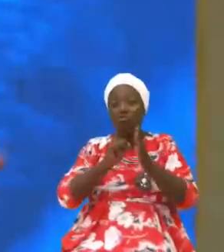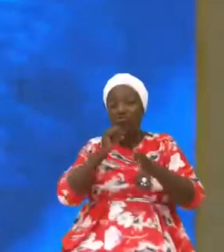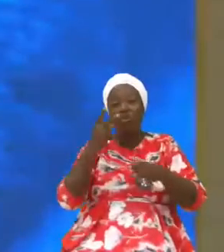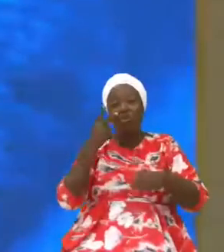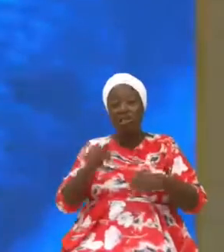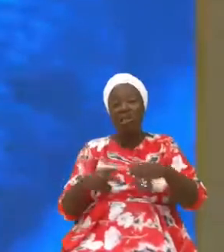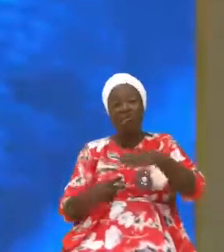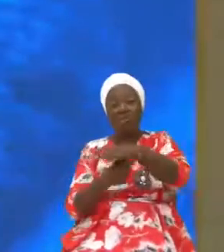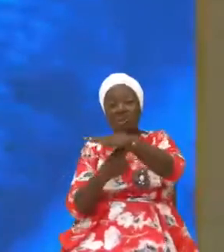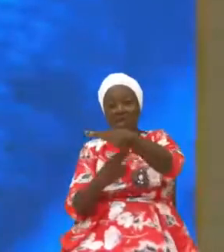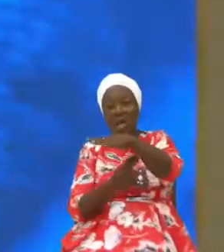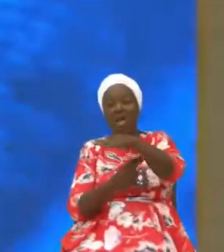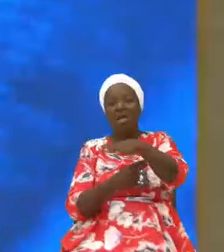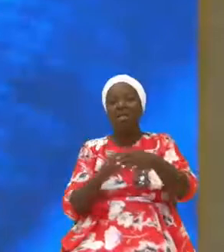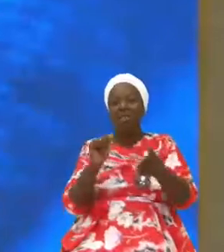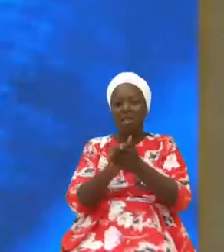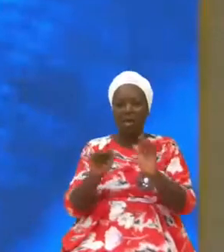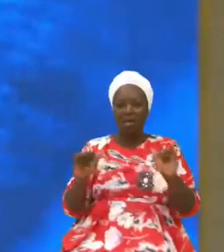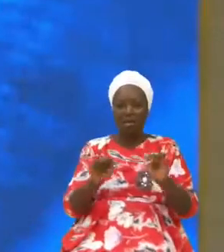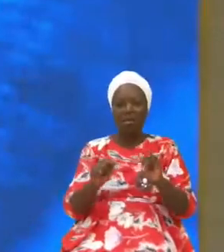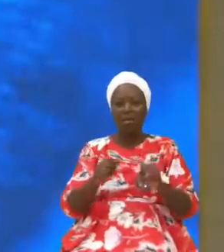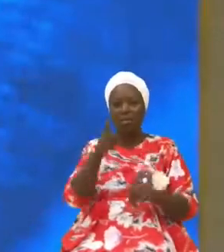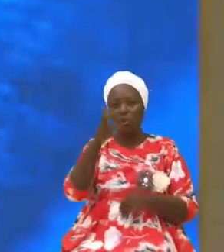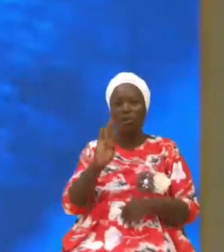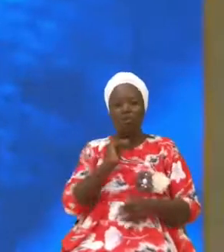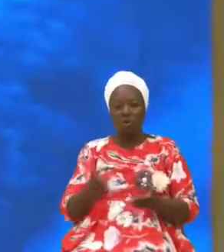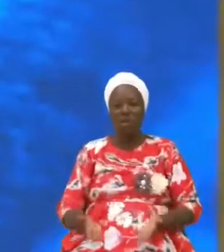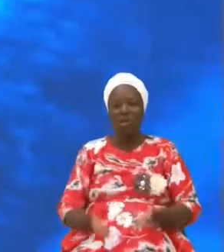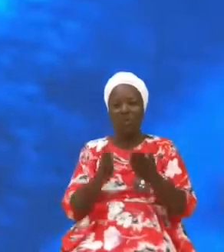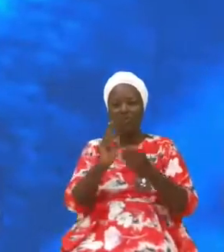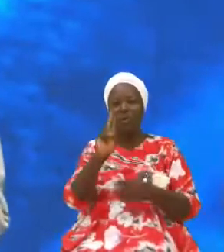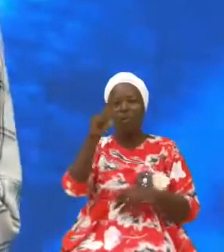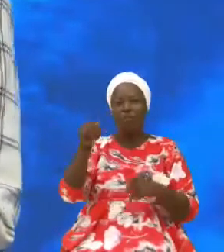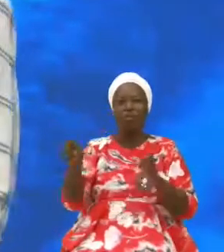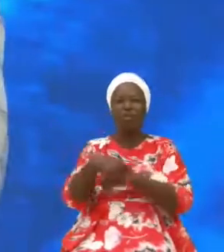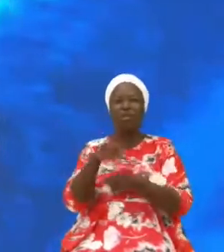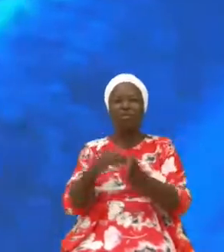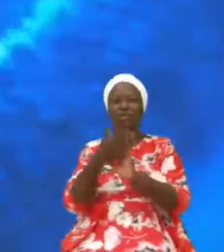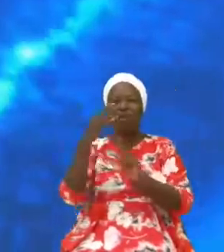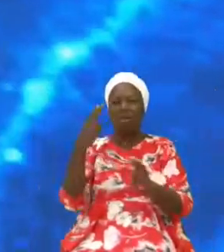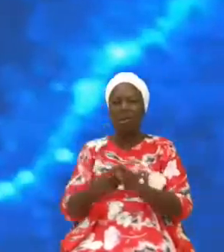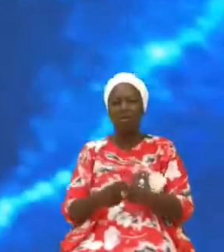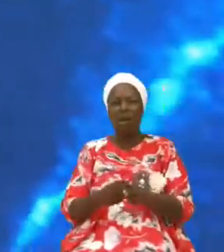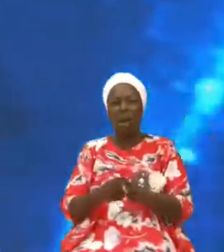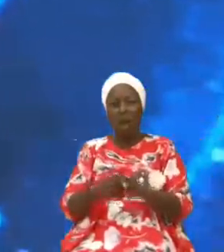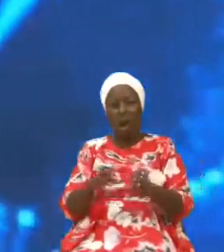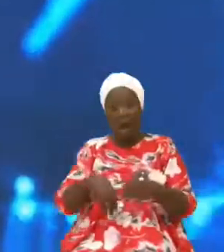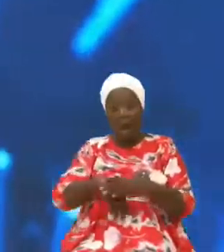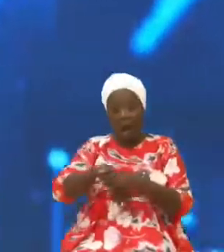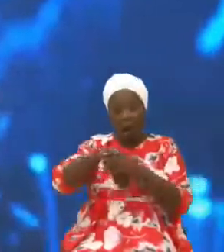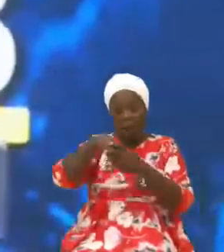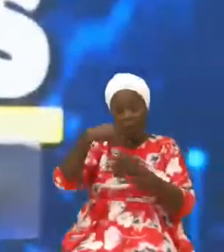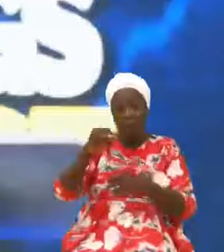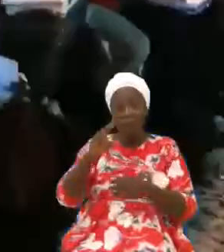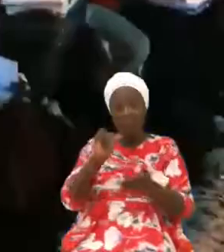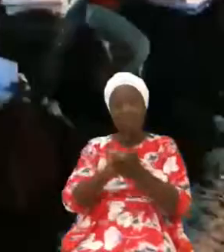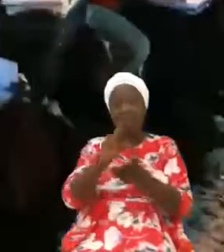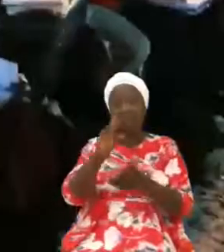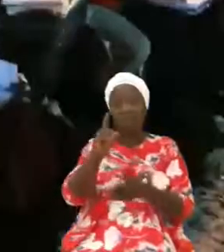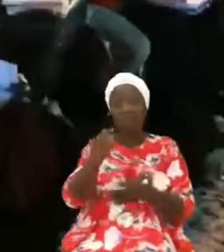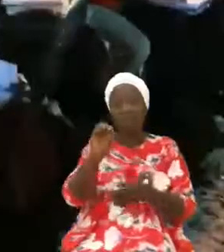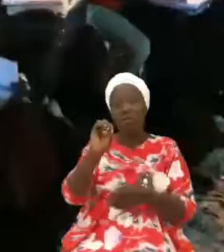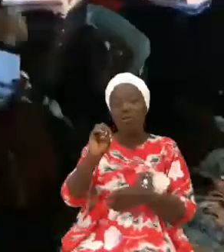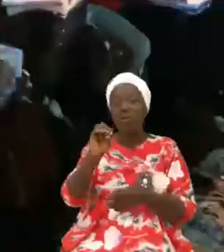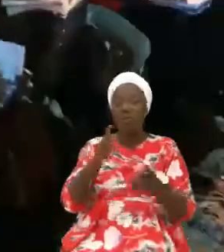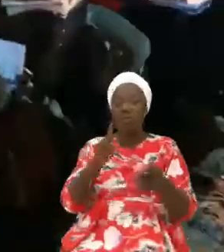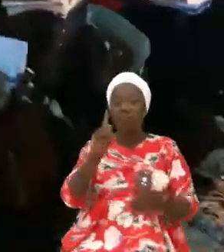world upon those invisible pillars, that same God will lift you up today.